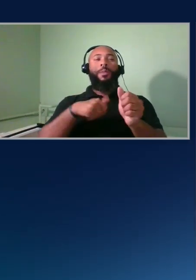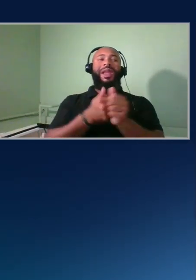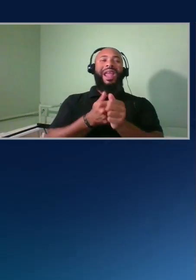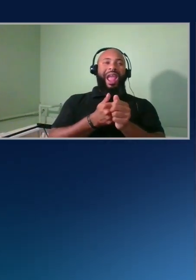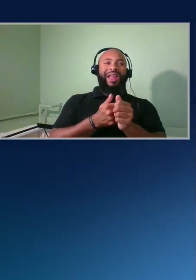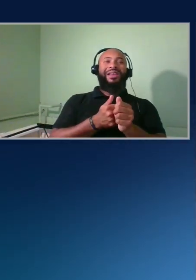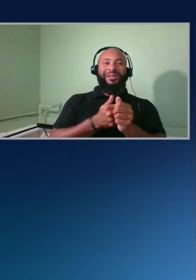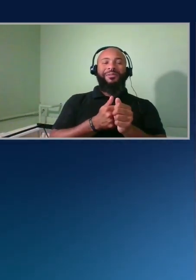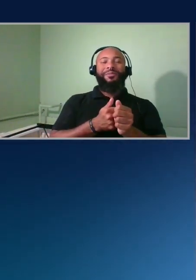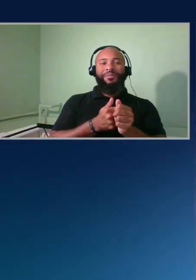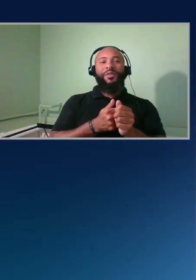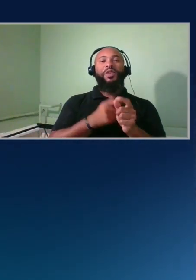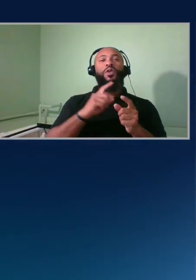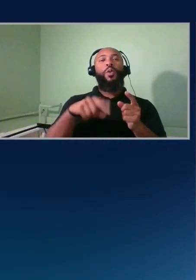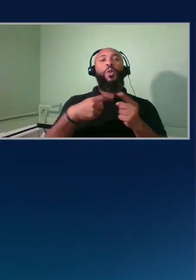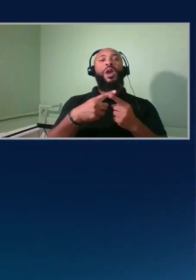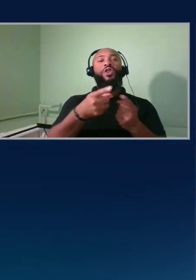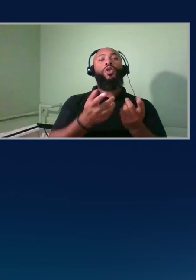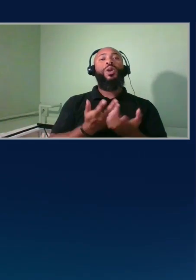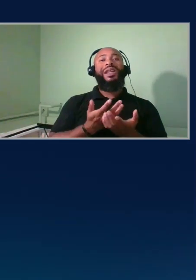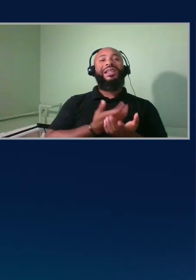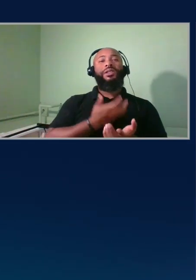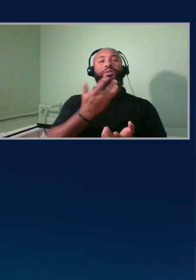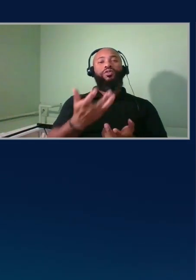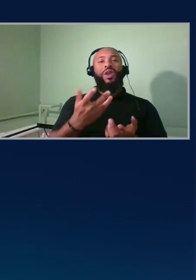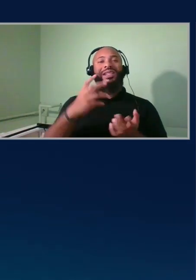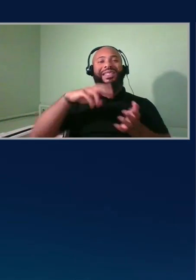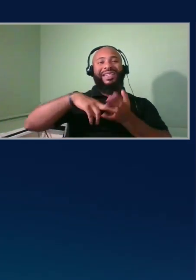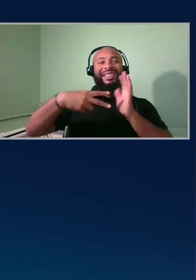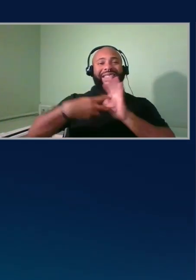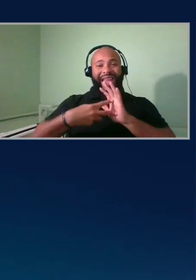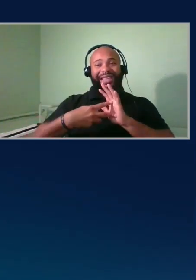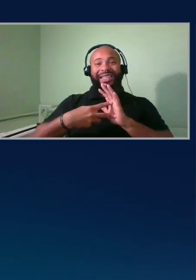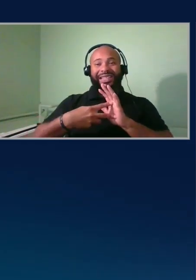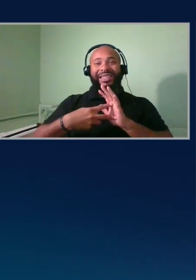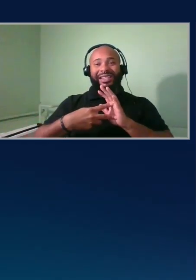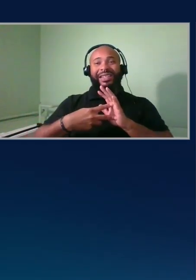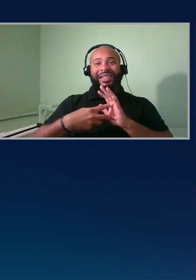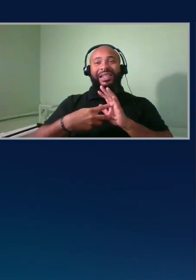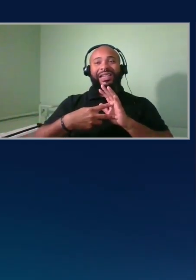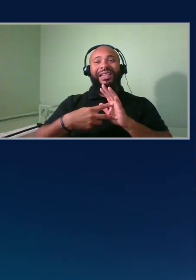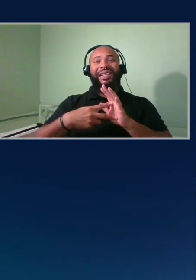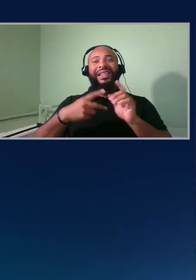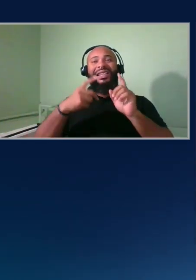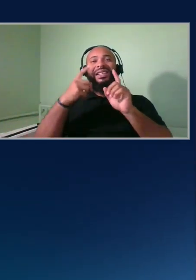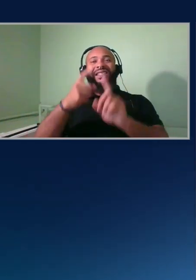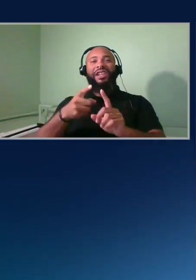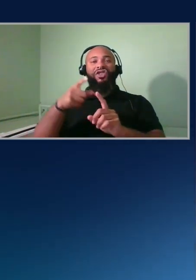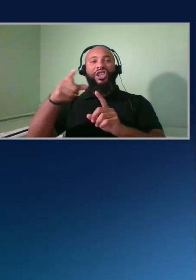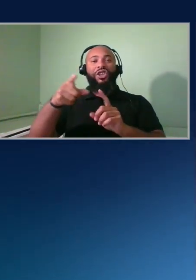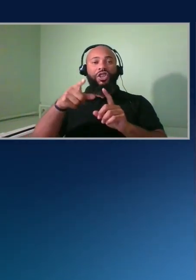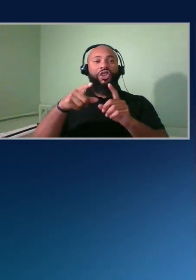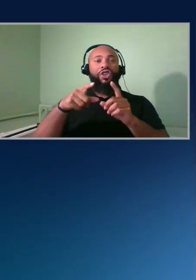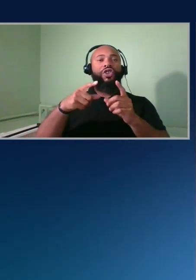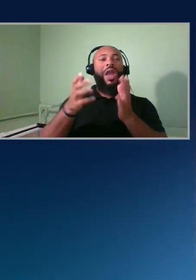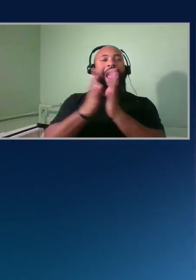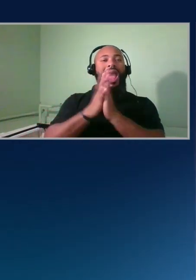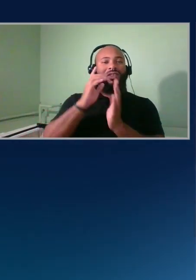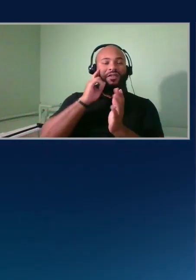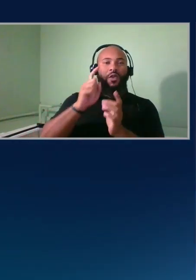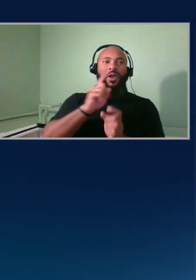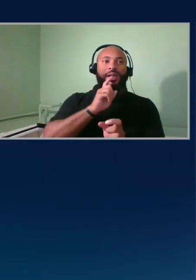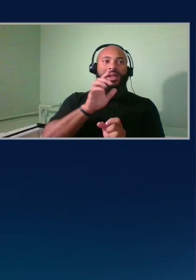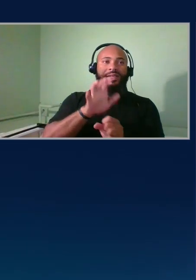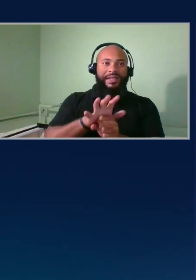we're essentially breaking up your intent into steps, as we said, right? And for each of those steps, we're